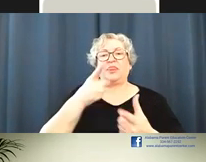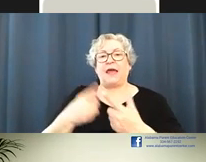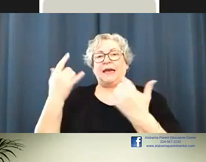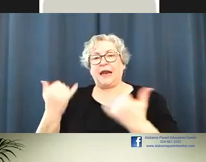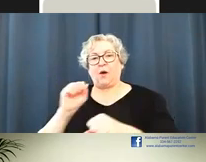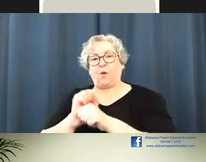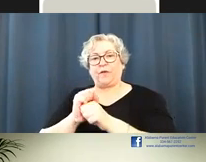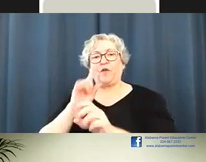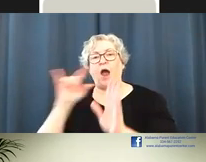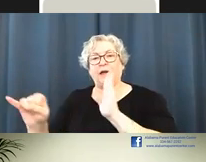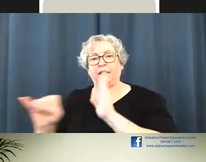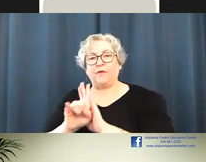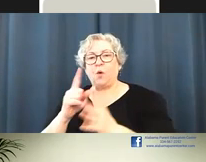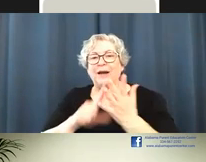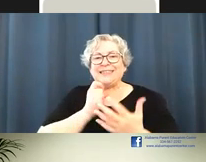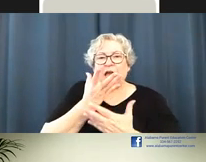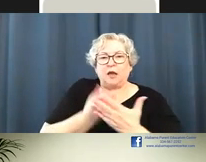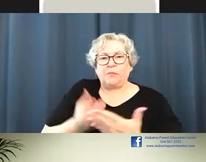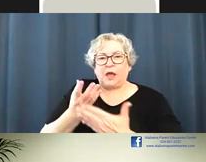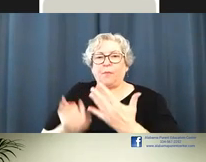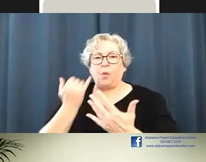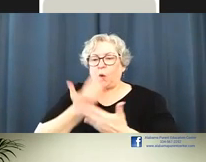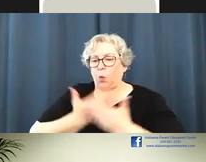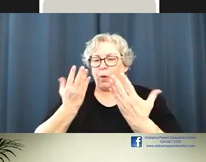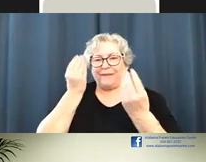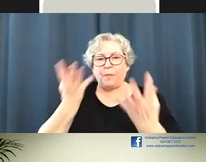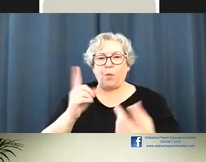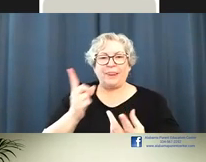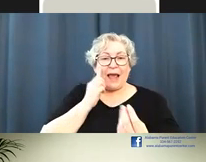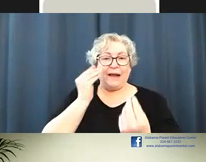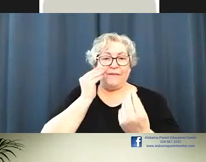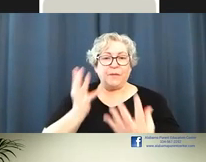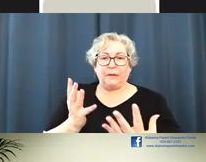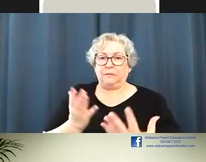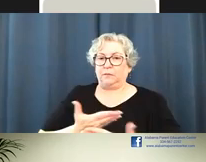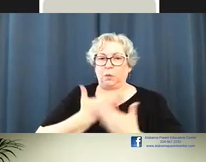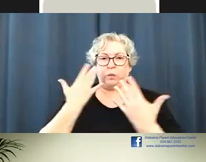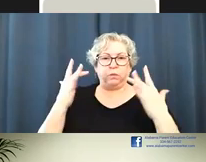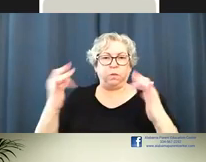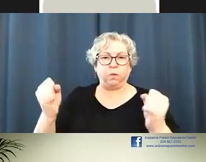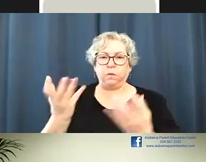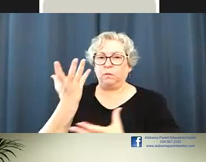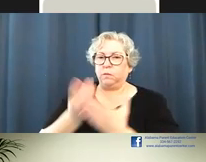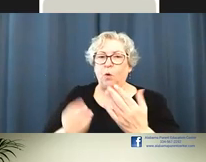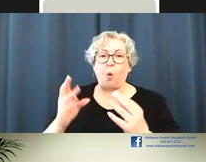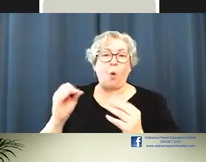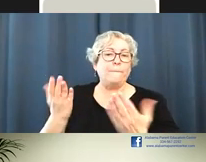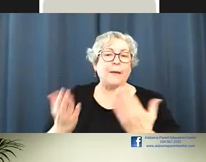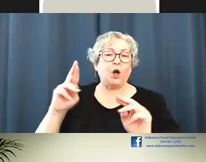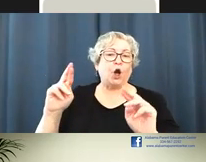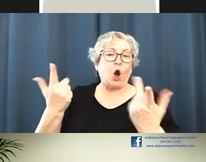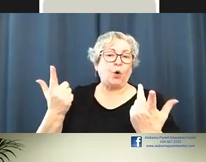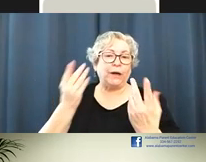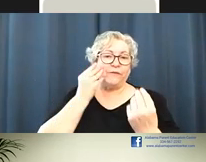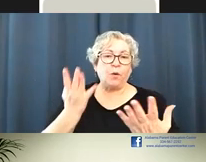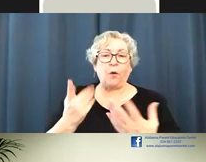toward identifying gaps where we don't have information, where the information is not there, where it's not good, and where its